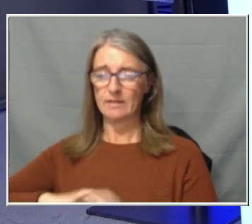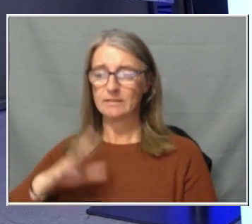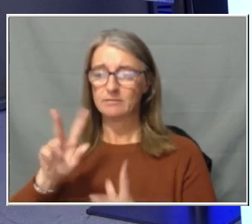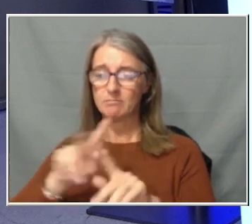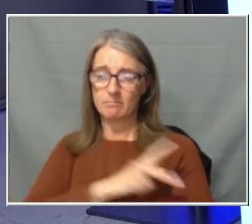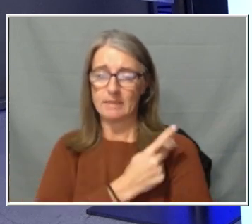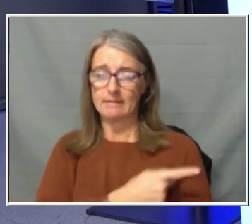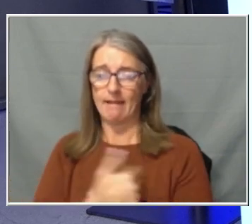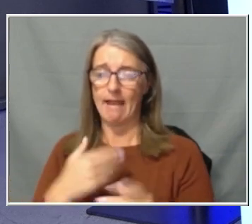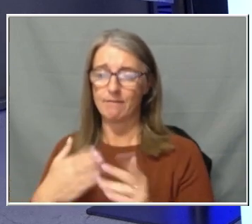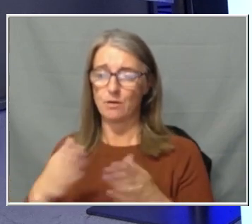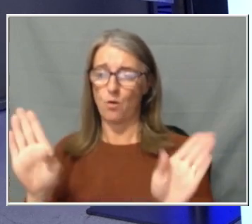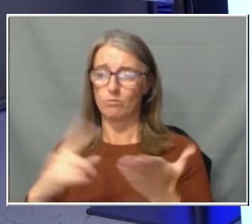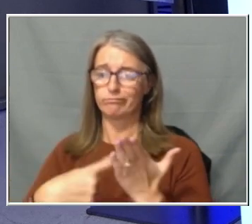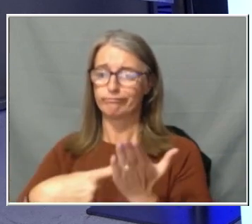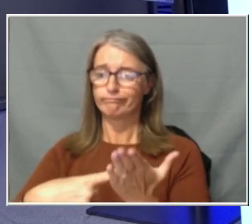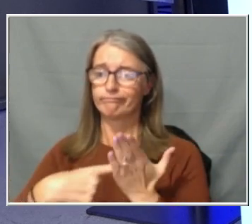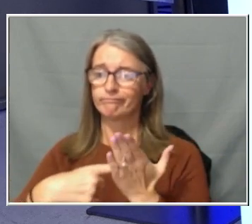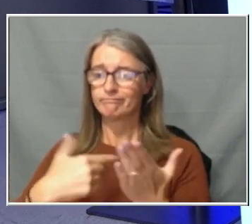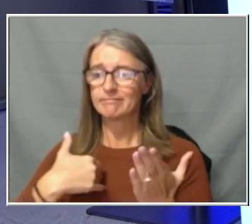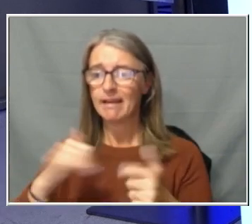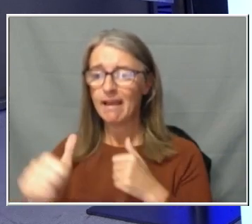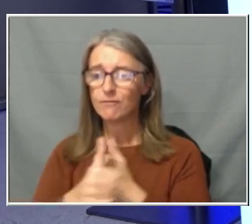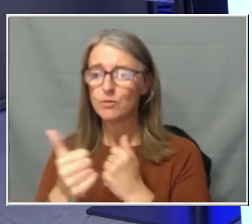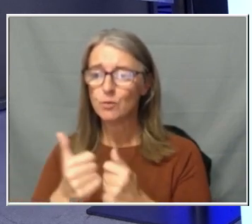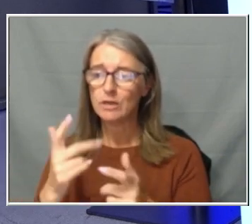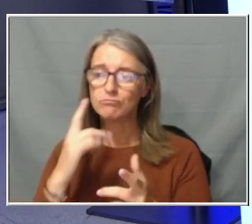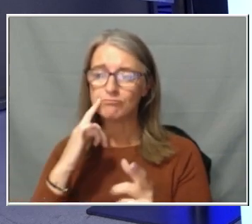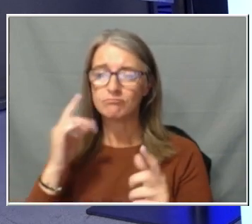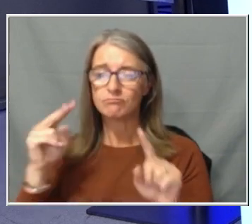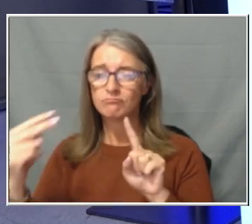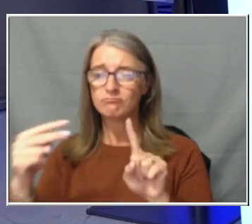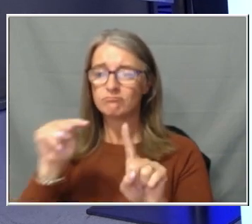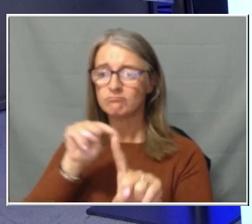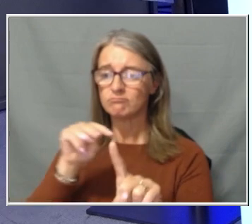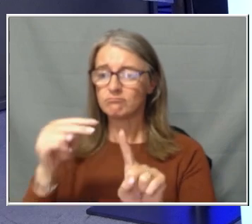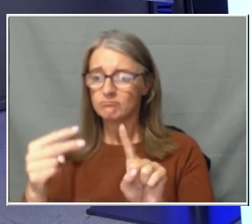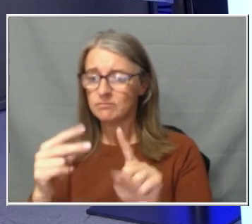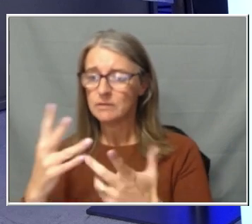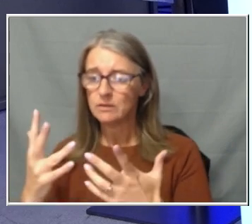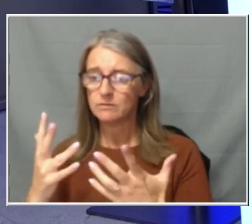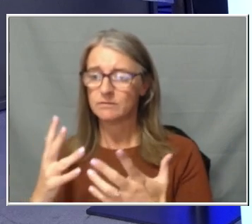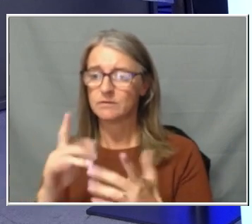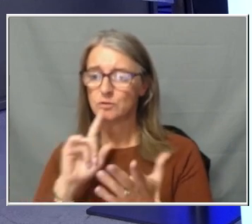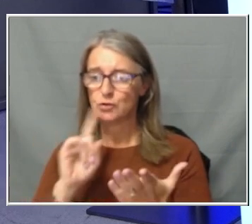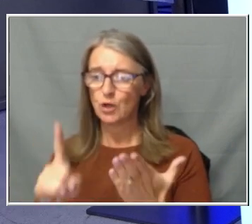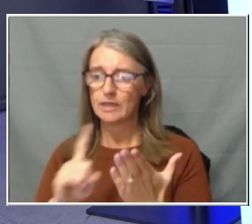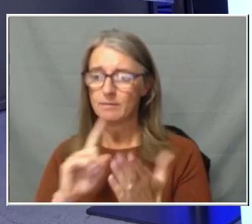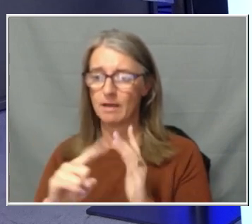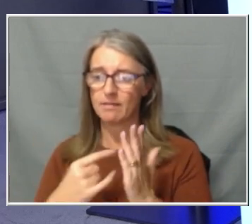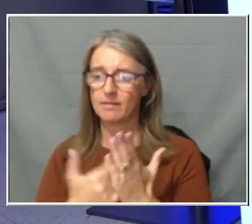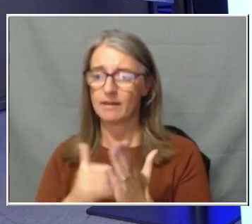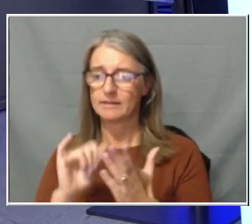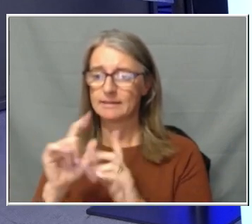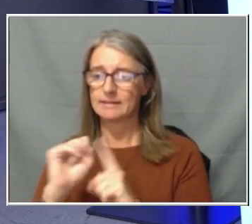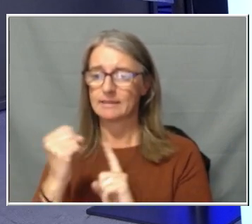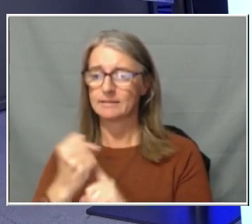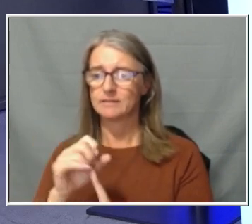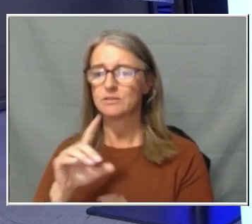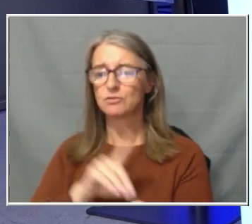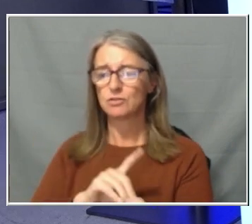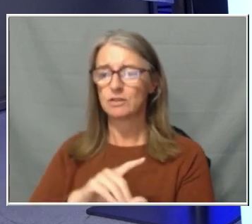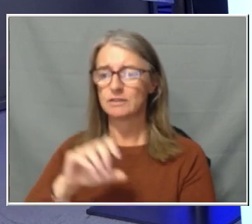open dialogue, and you've got everybody tackling it from every angle and talking about the case. Dr. Selby, what is involved in surgery